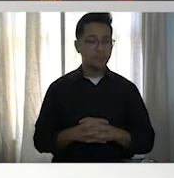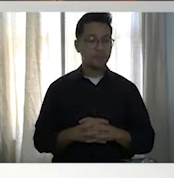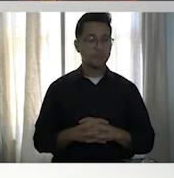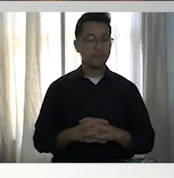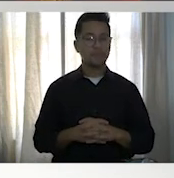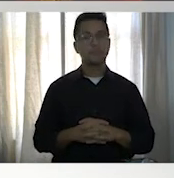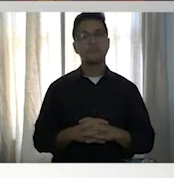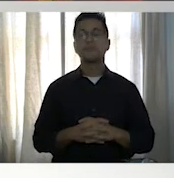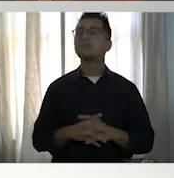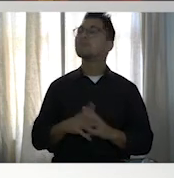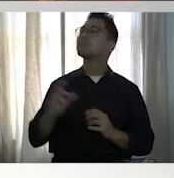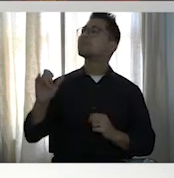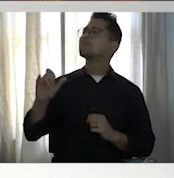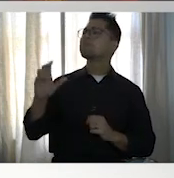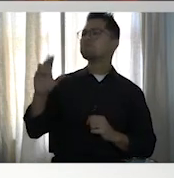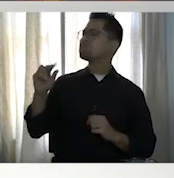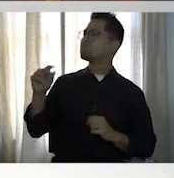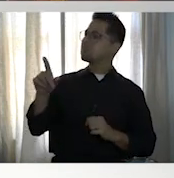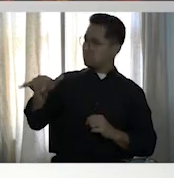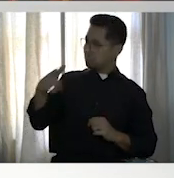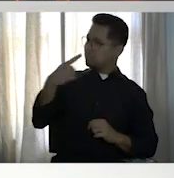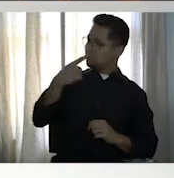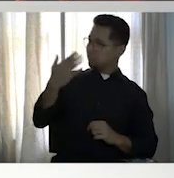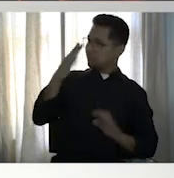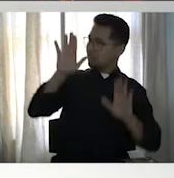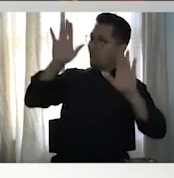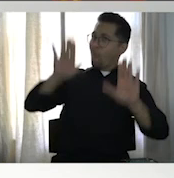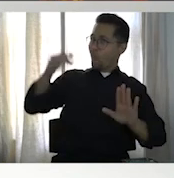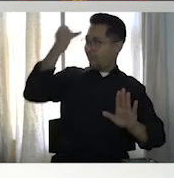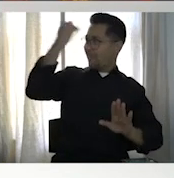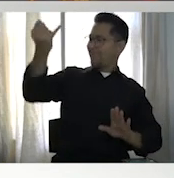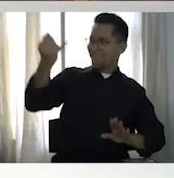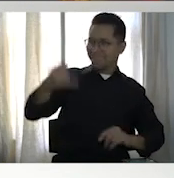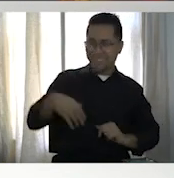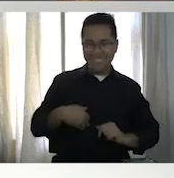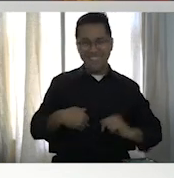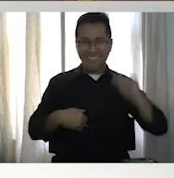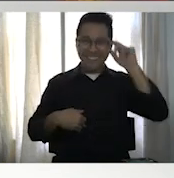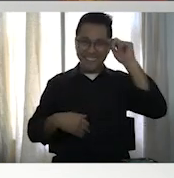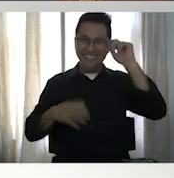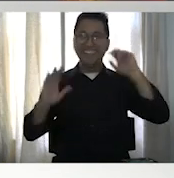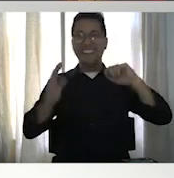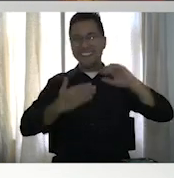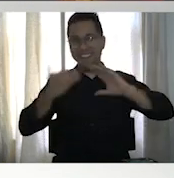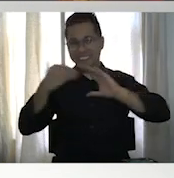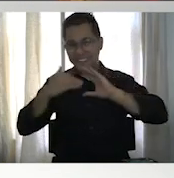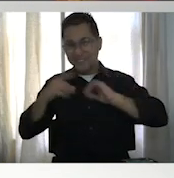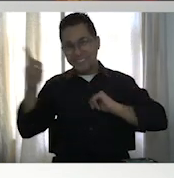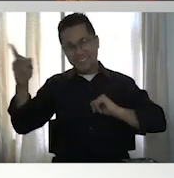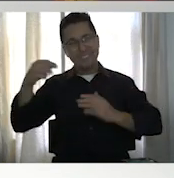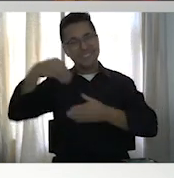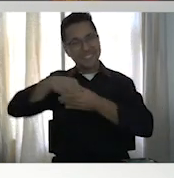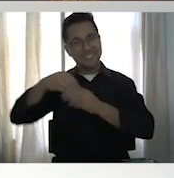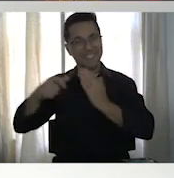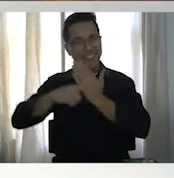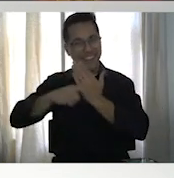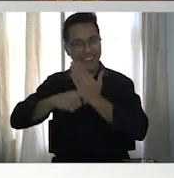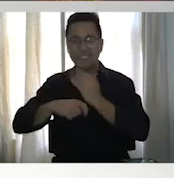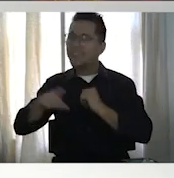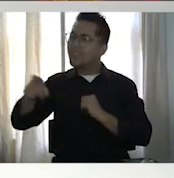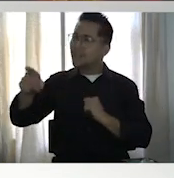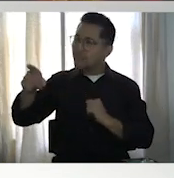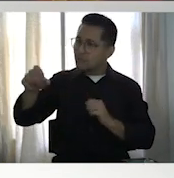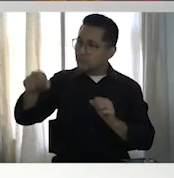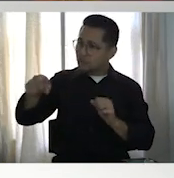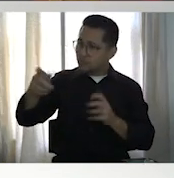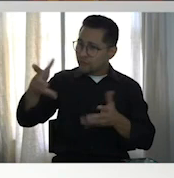Oh, do we have a No, but that's a grand idea. do we have our email? And our emails are in the handout. You can call. Did you get a